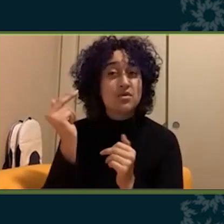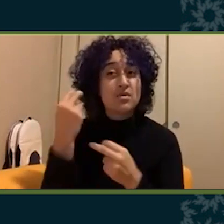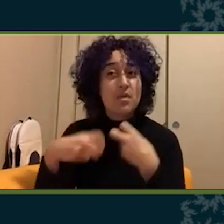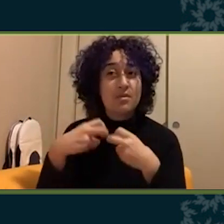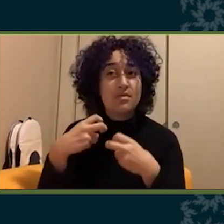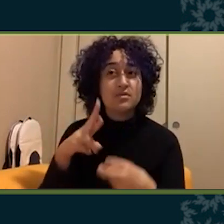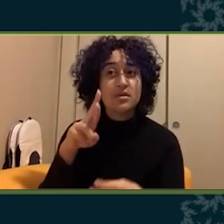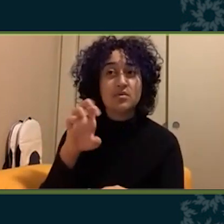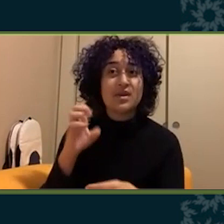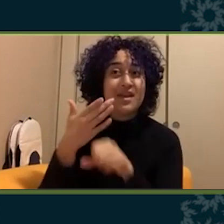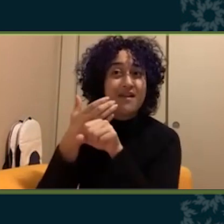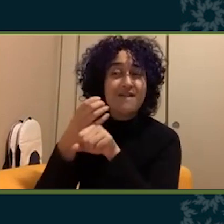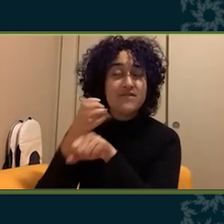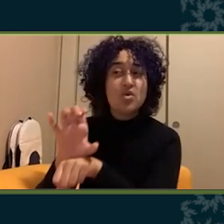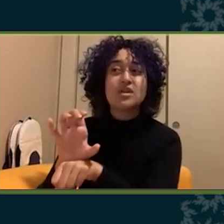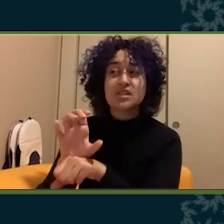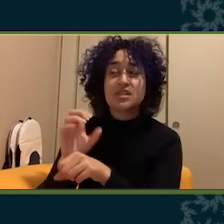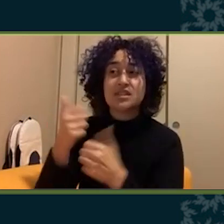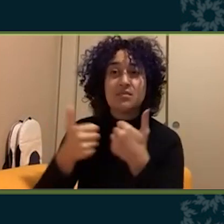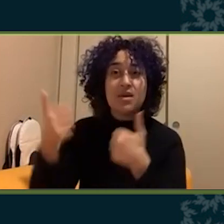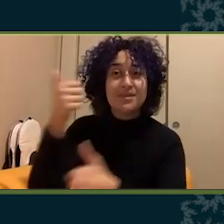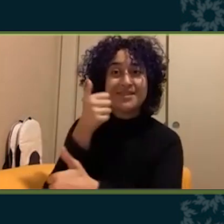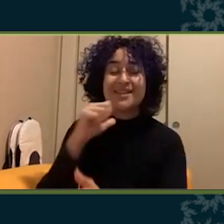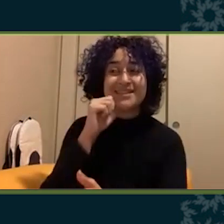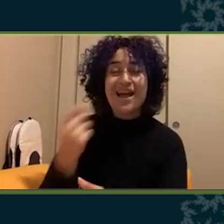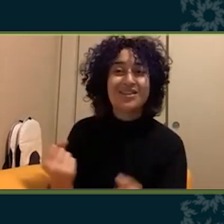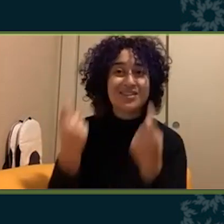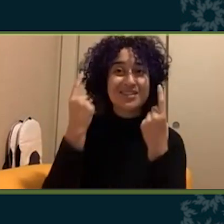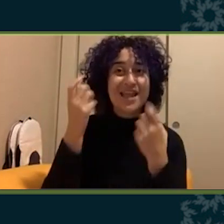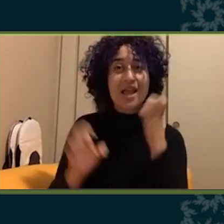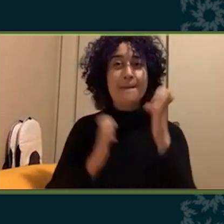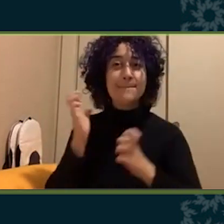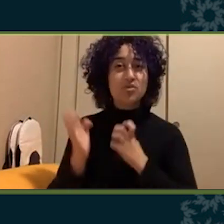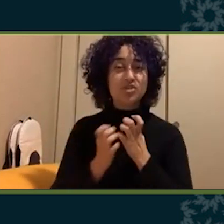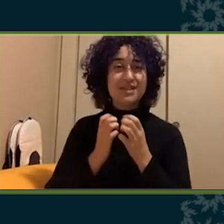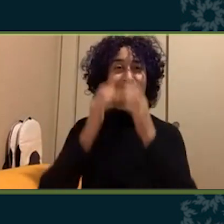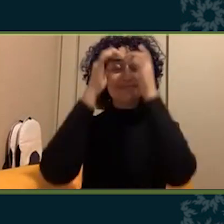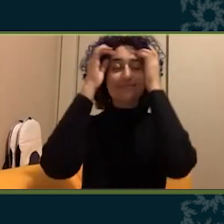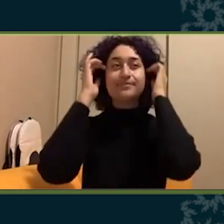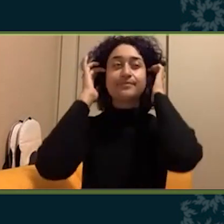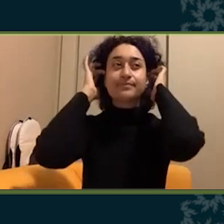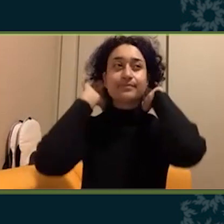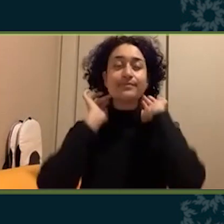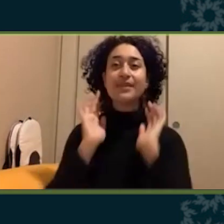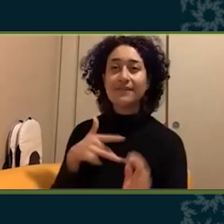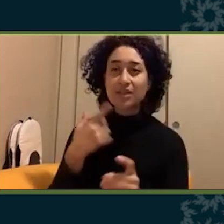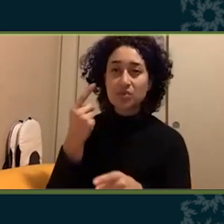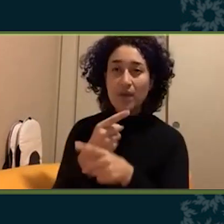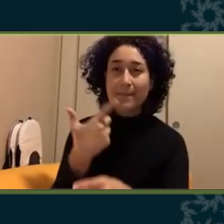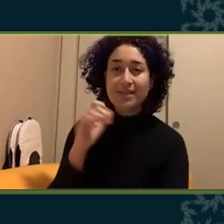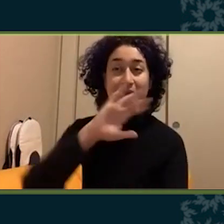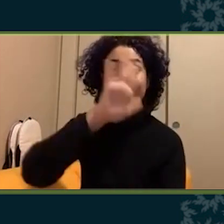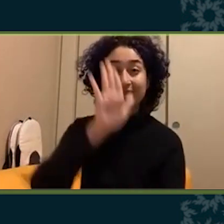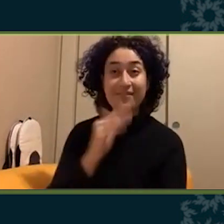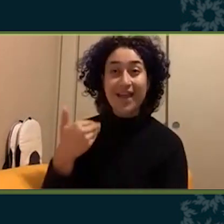reinforce supremacy is just a lack of understanding emotion and empathy, right? Because we never had that